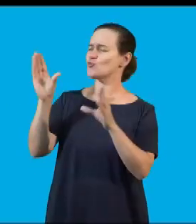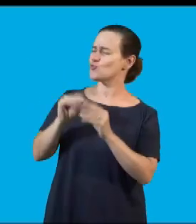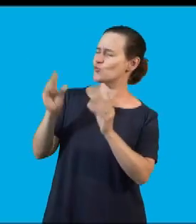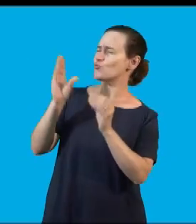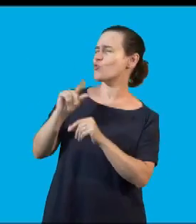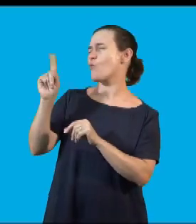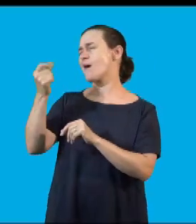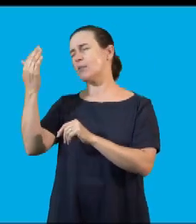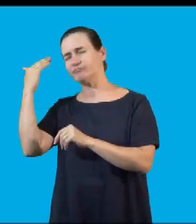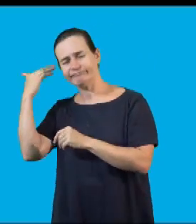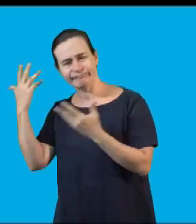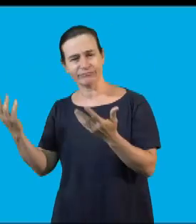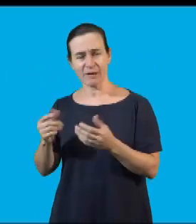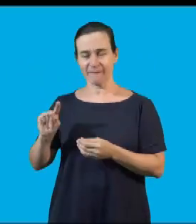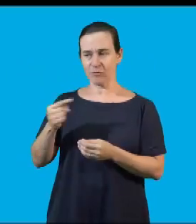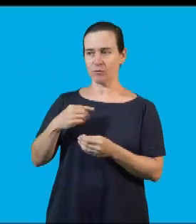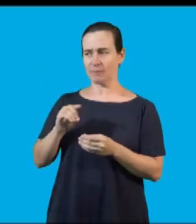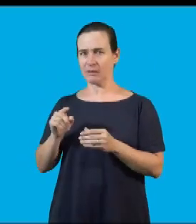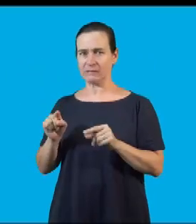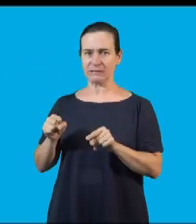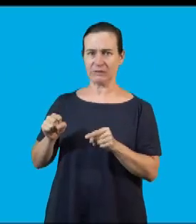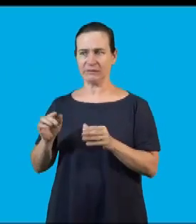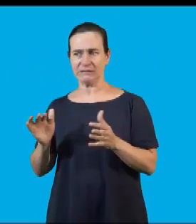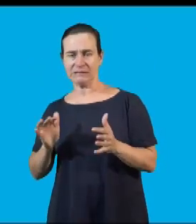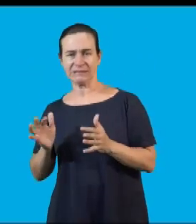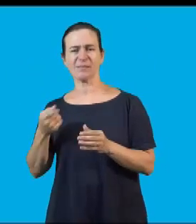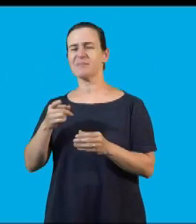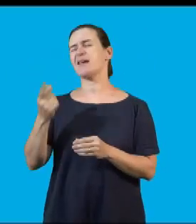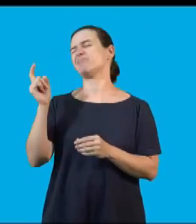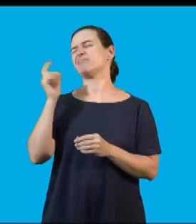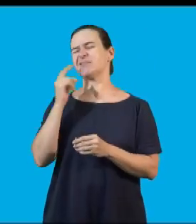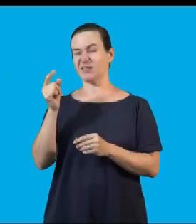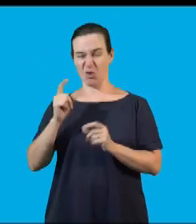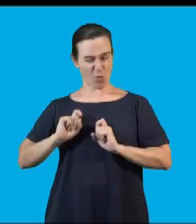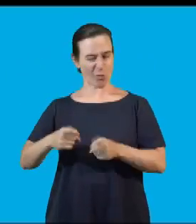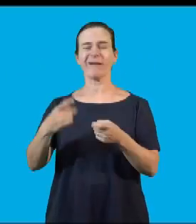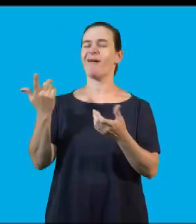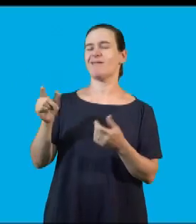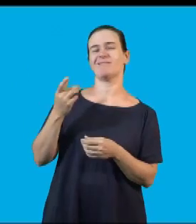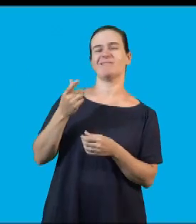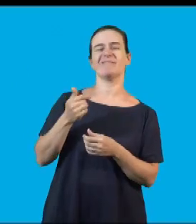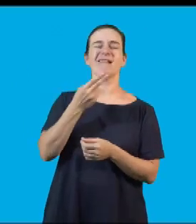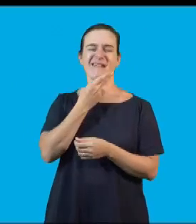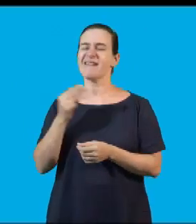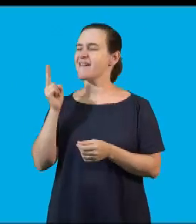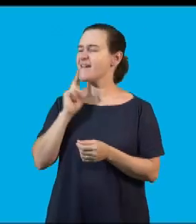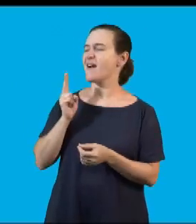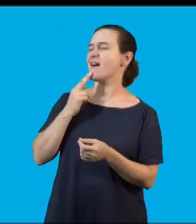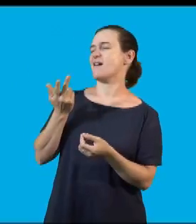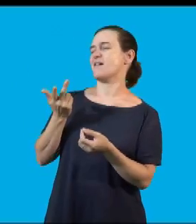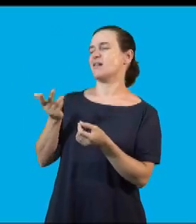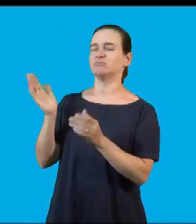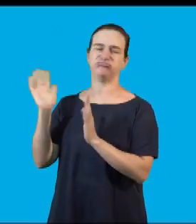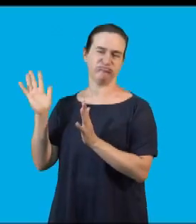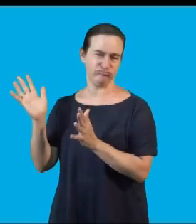stories. At first, there was a bit of awkwardness, but it soon turned into a warm and enjoyable conversation.